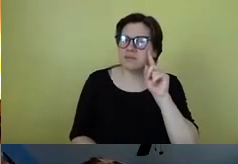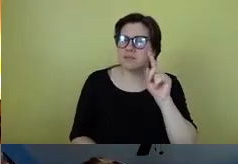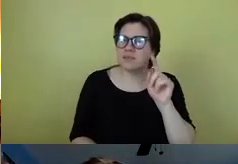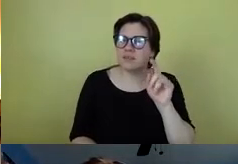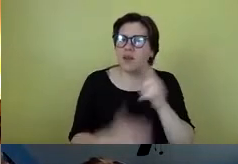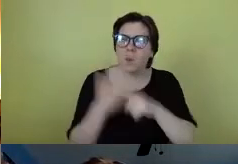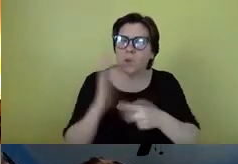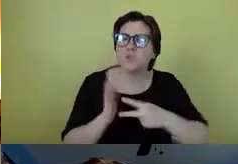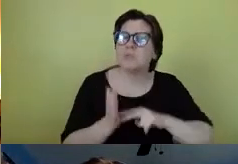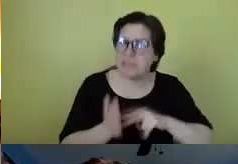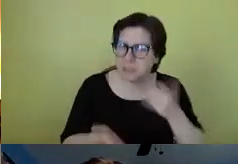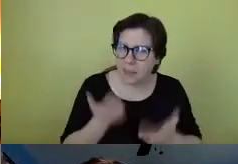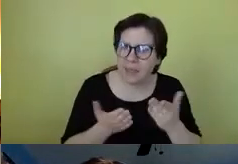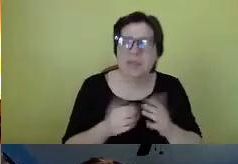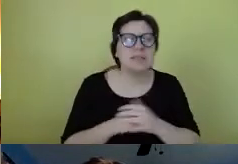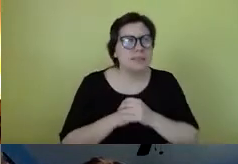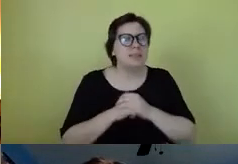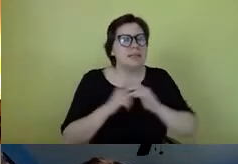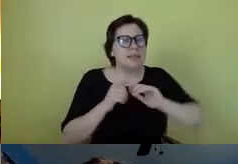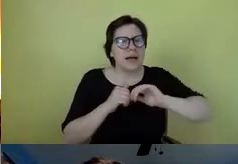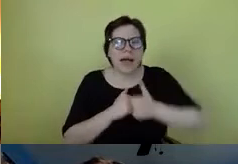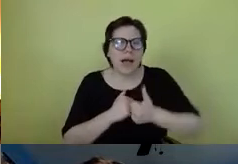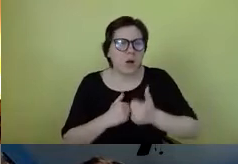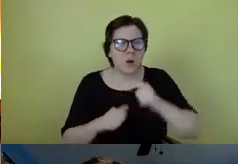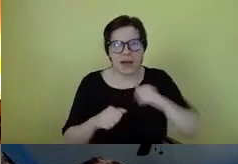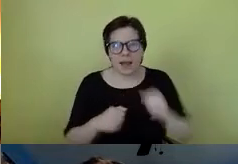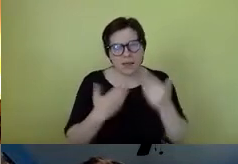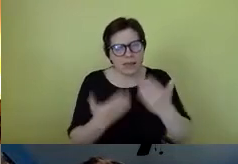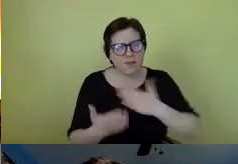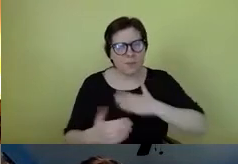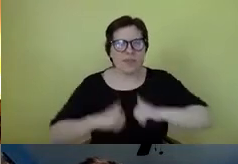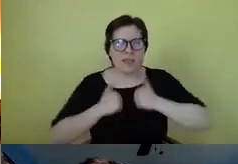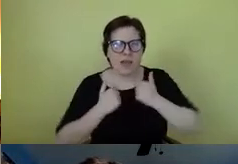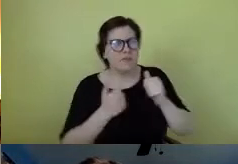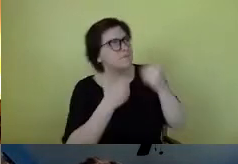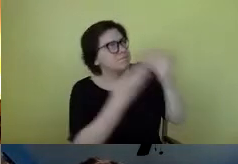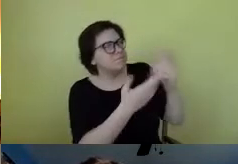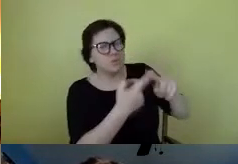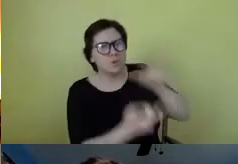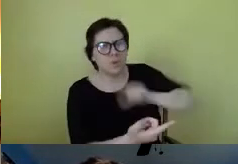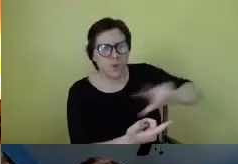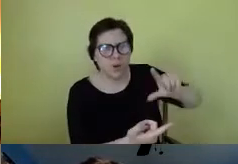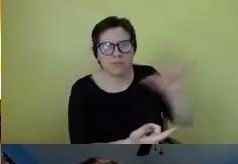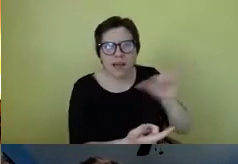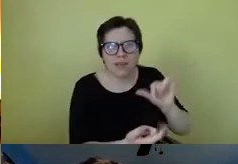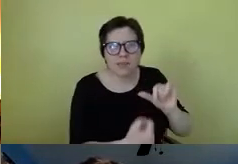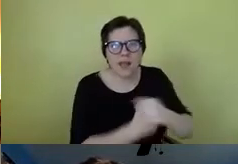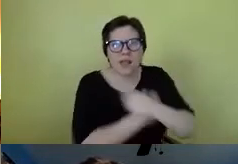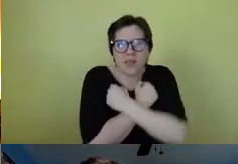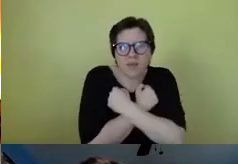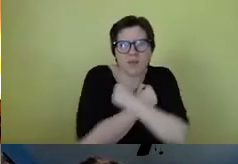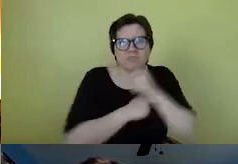is, how can I give my life to the Lord as a loving, generous